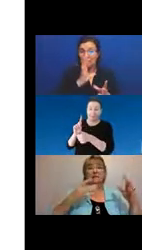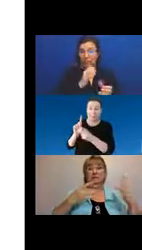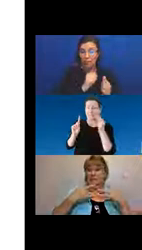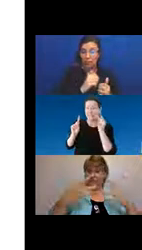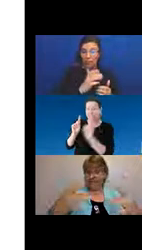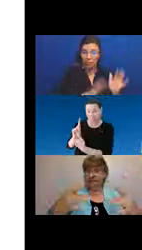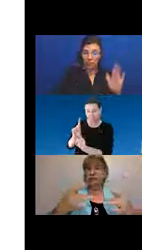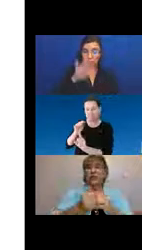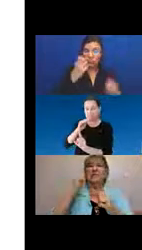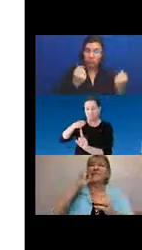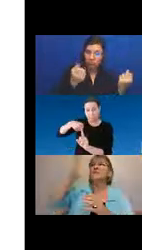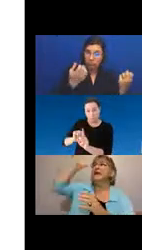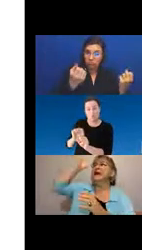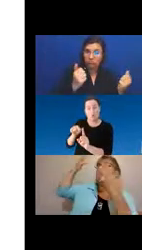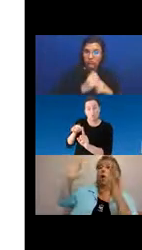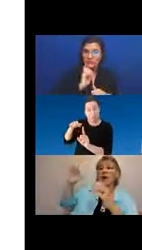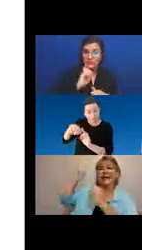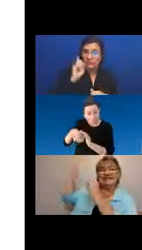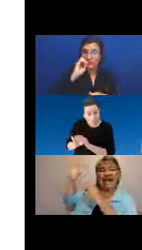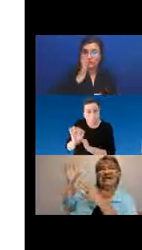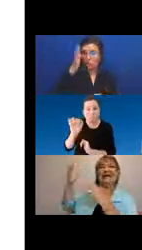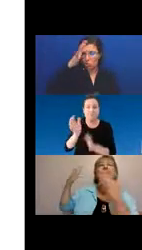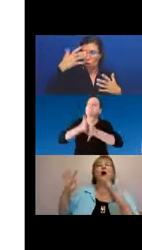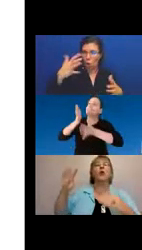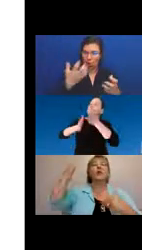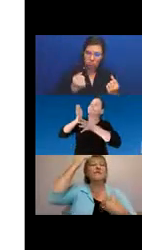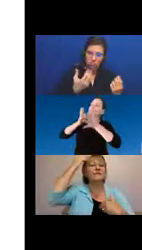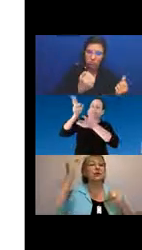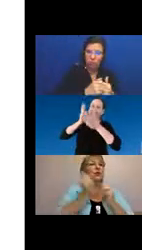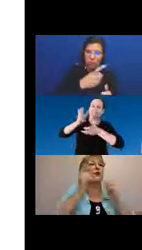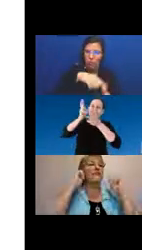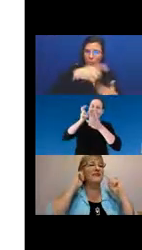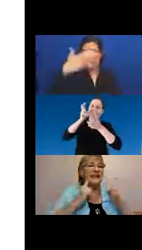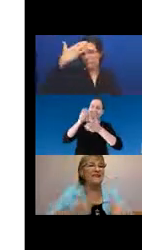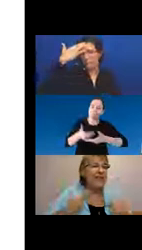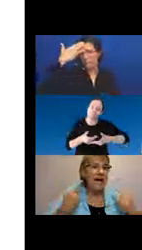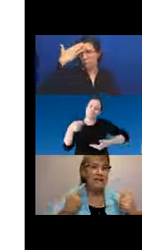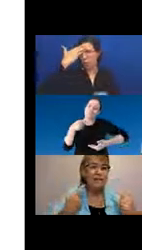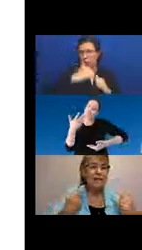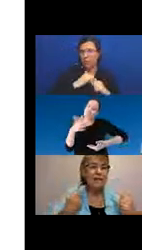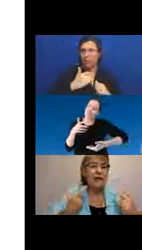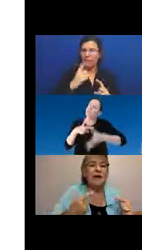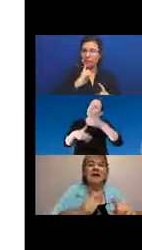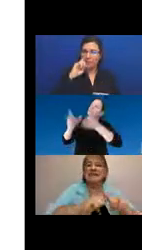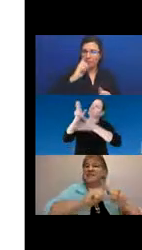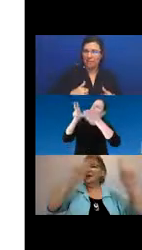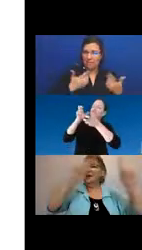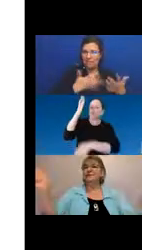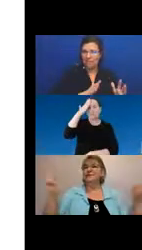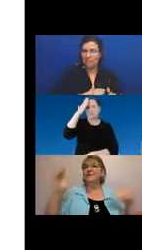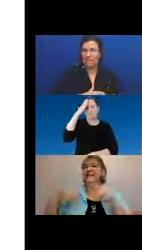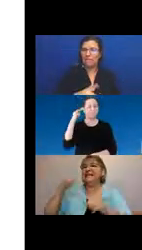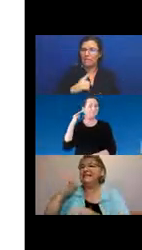signing, with deaf parents, already signing, already familiar with deaf life. It's